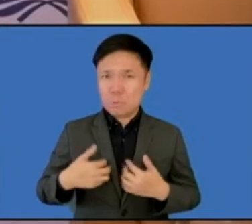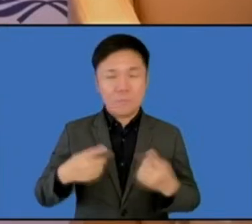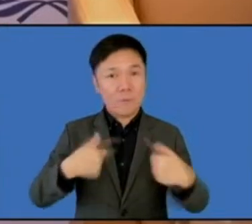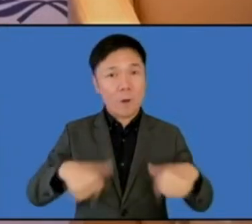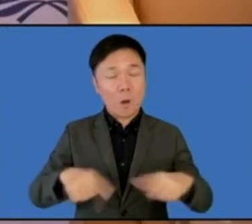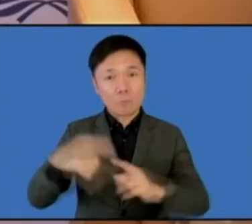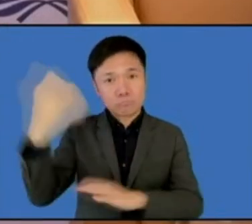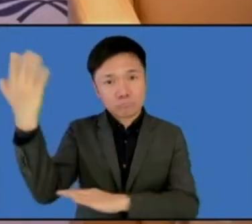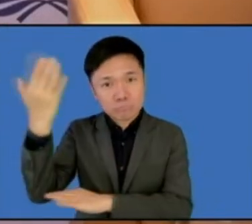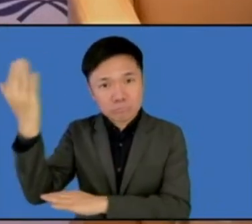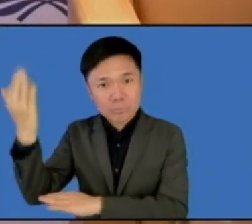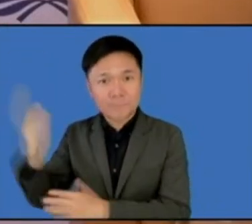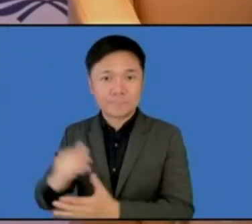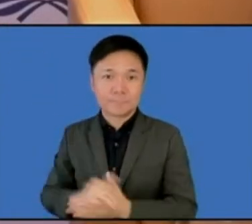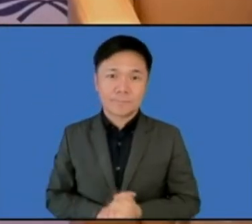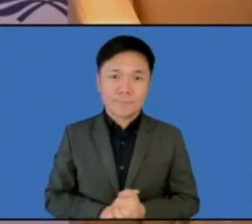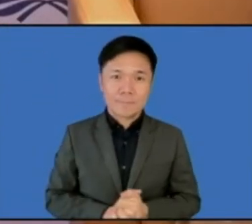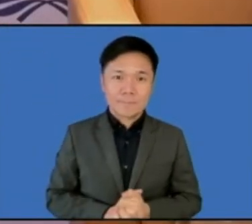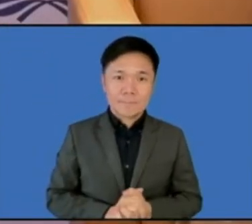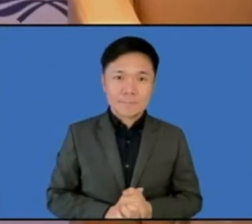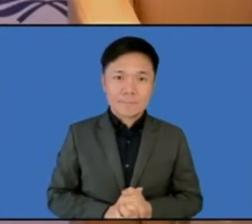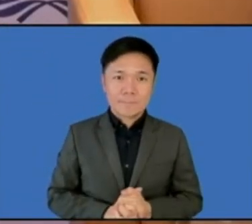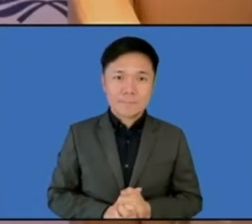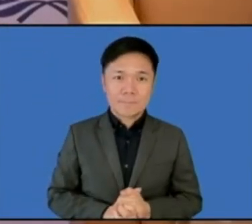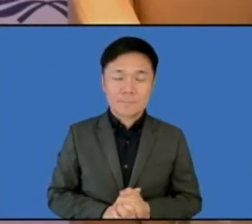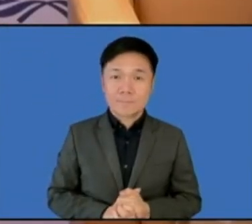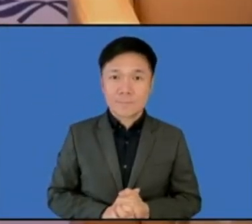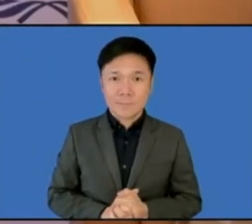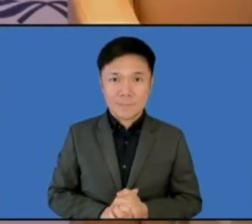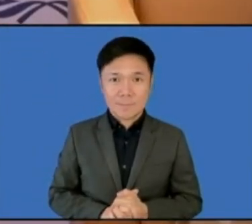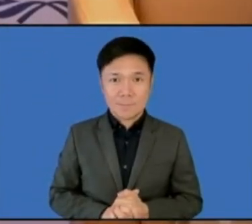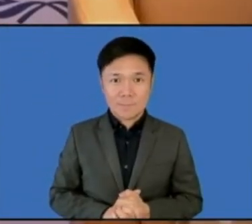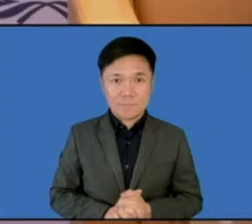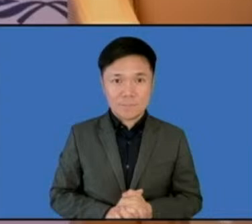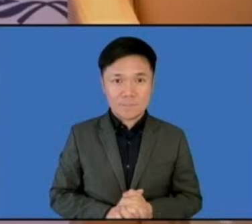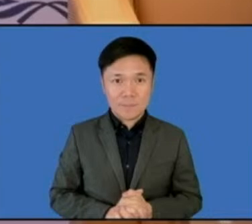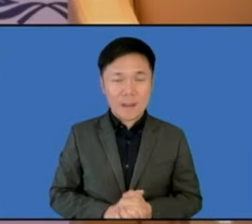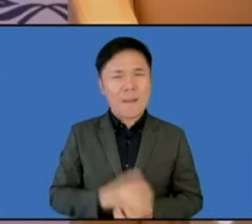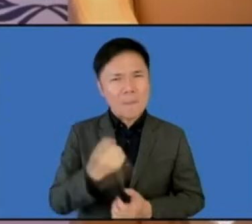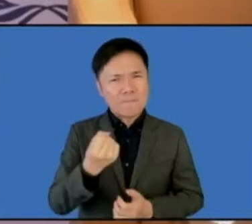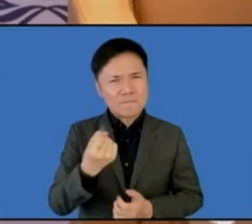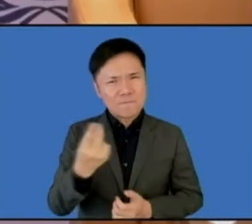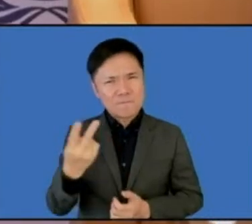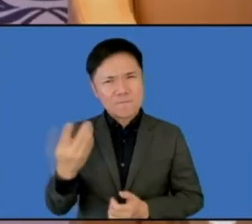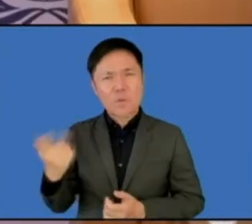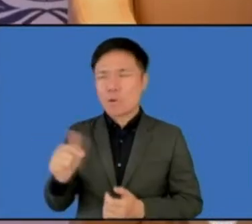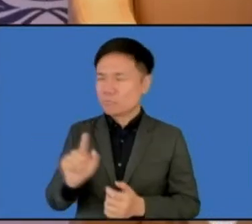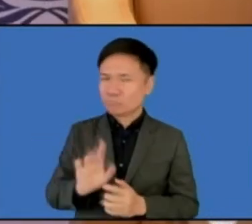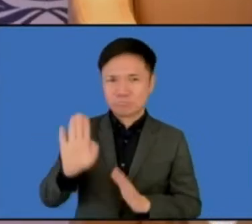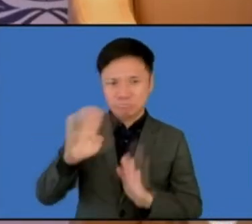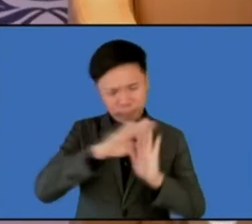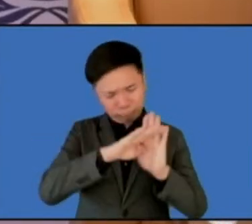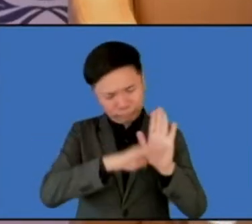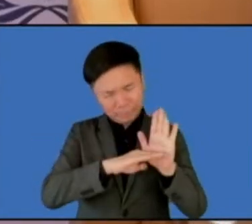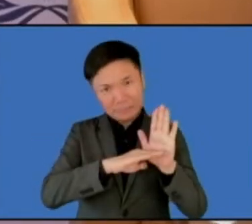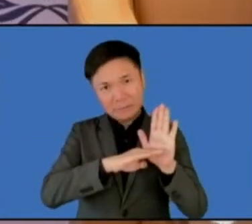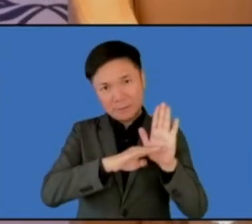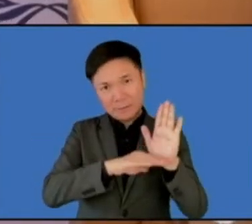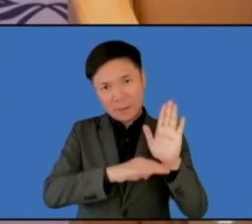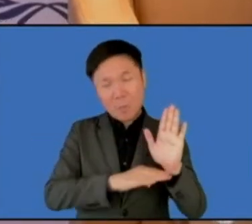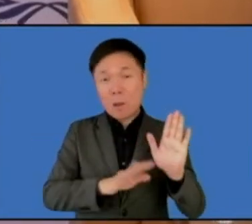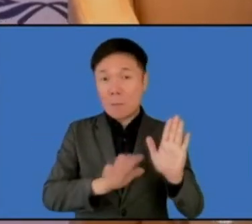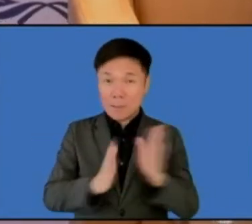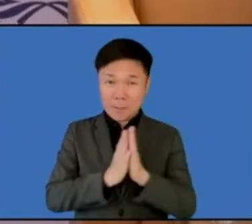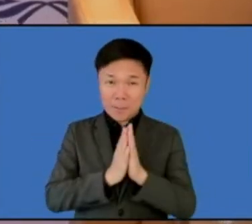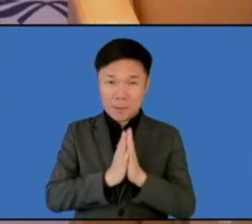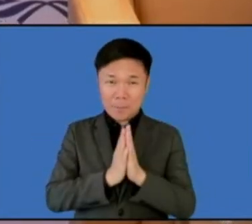here. But given that we have a few other couple of agenda items to follow, we hope to be